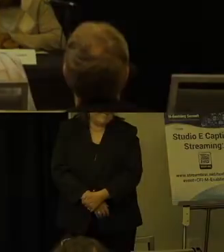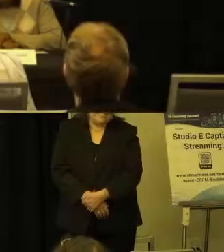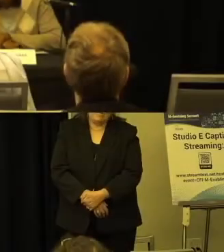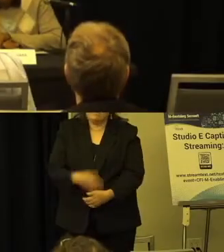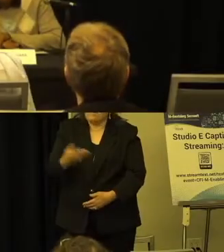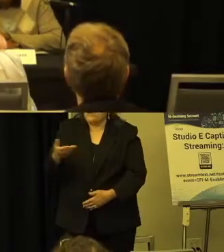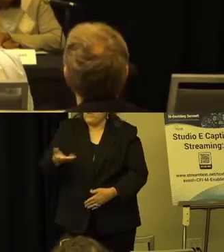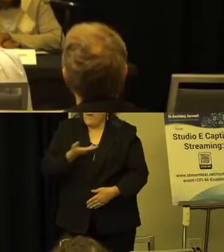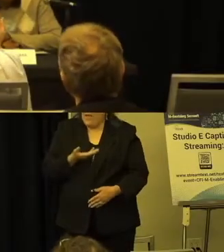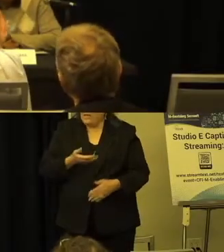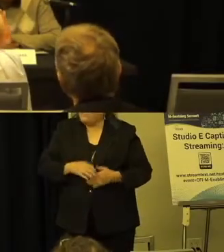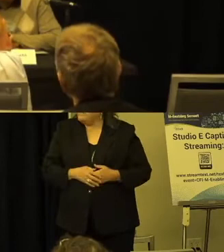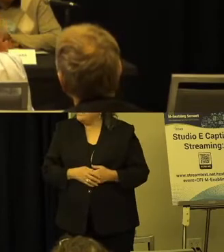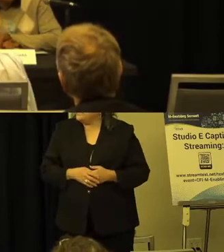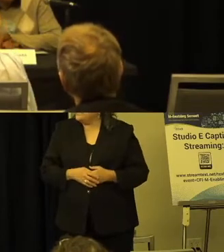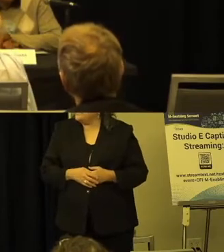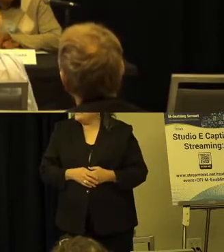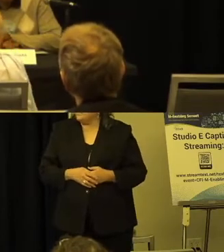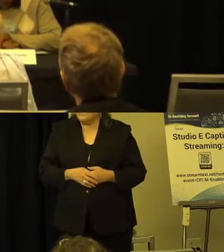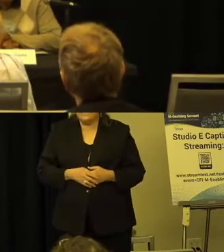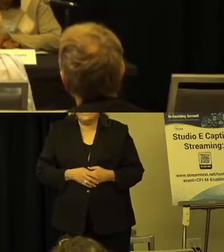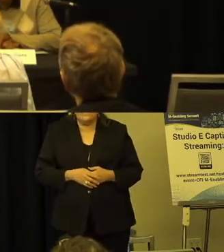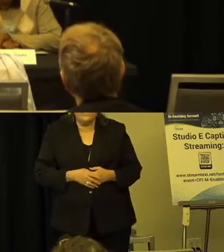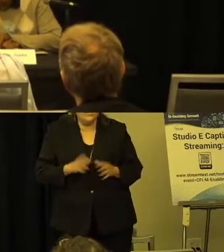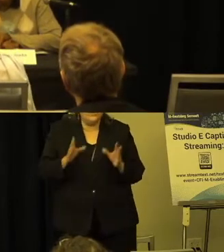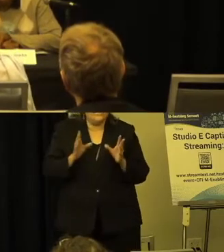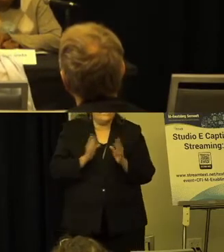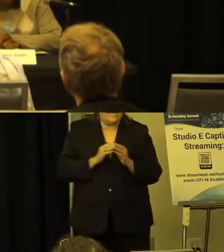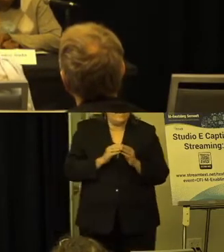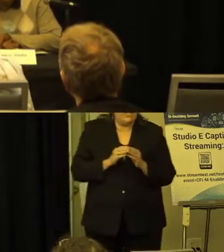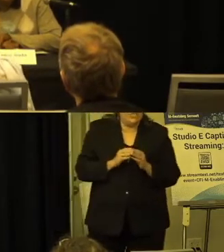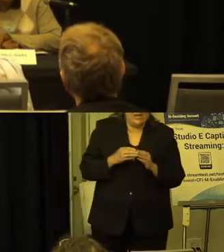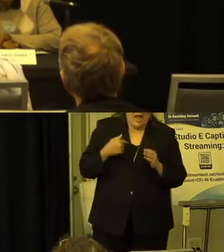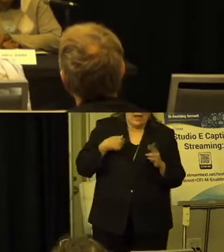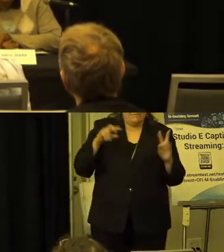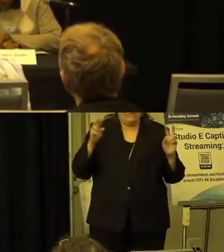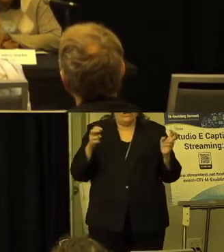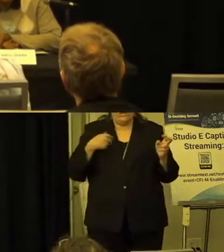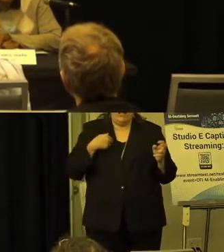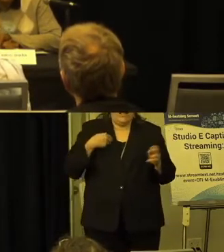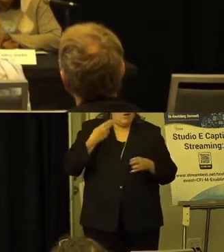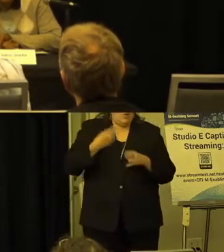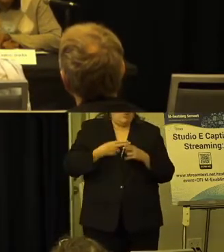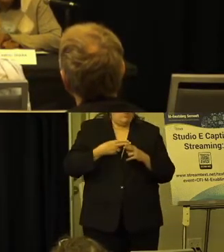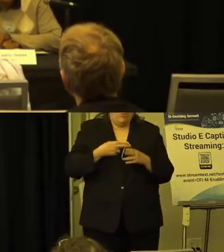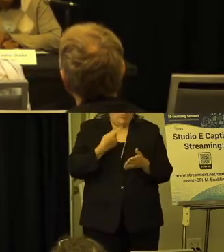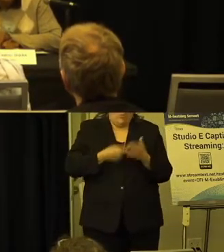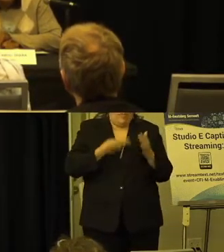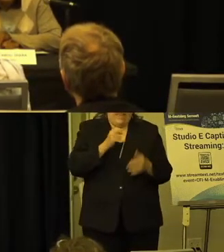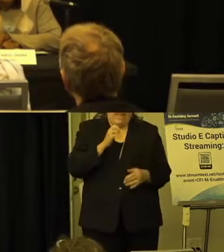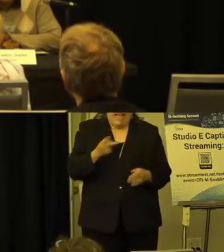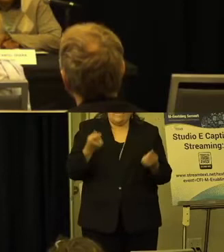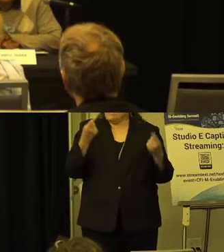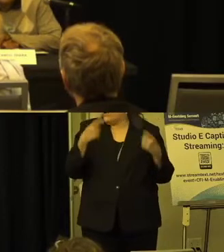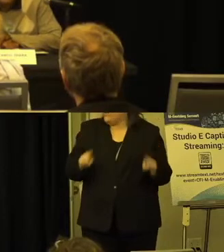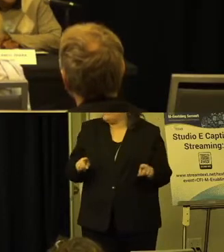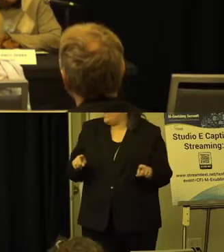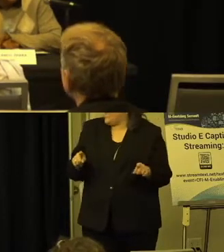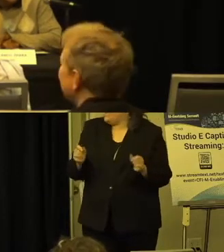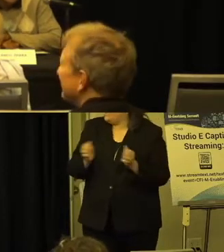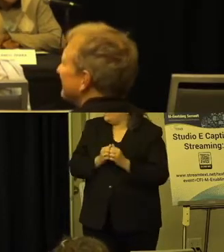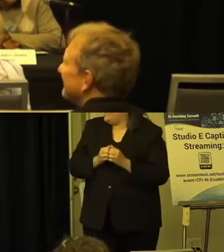Okay, welcome everybody to the session that I'm informally calling "What the heck is going on with Way?"